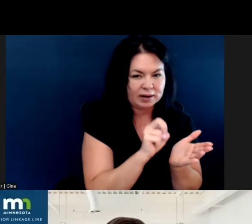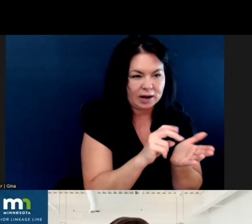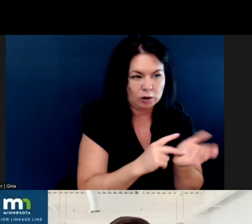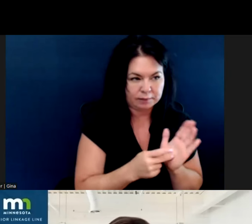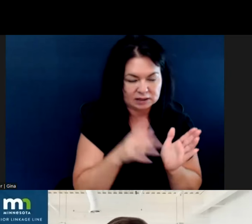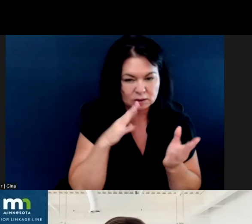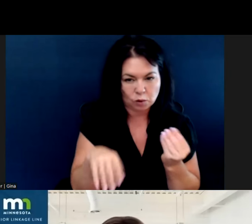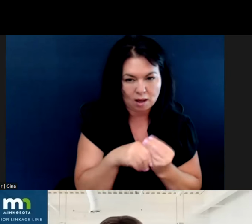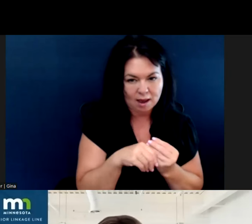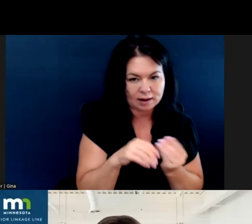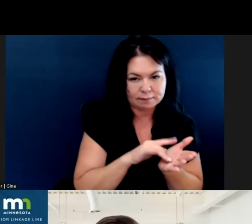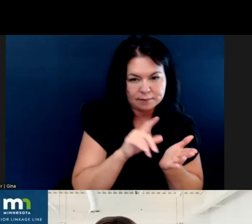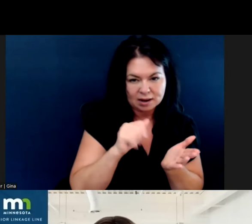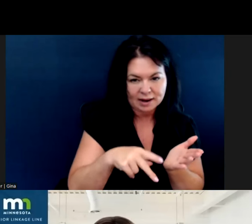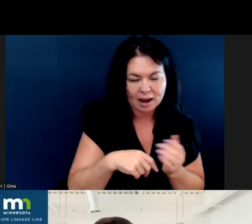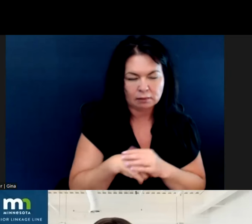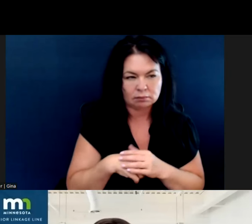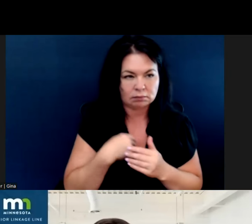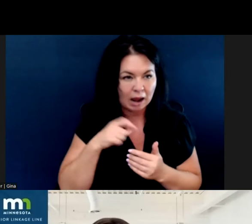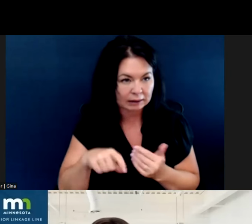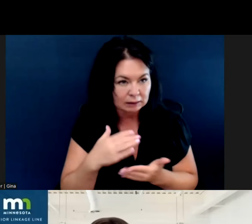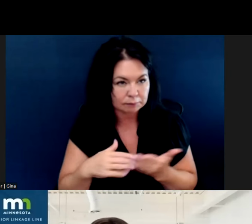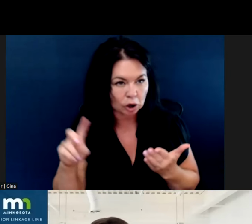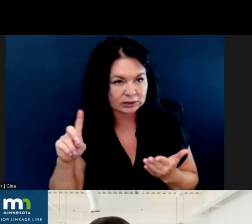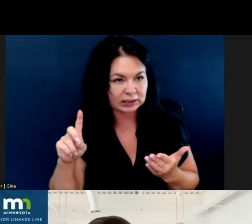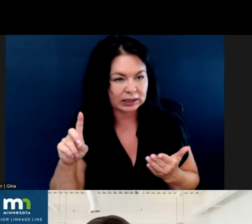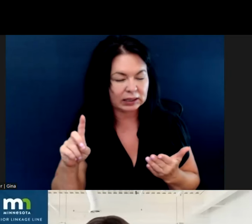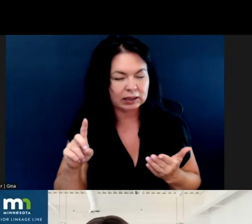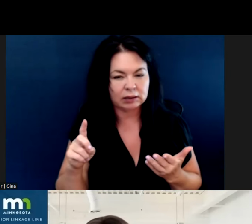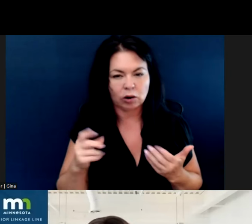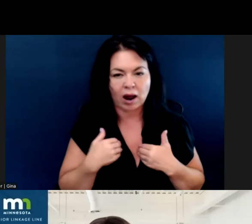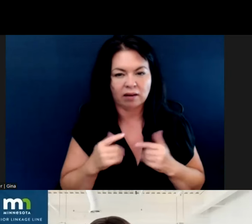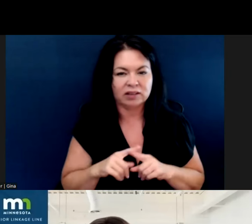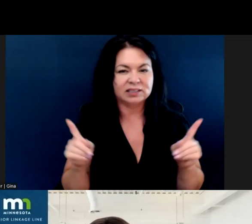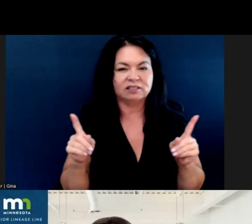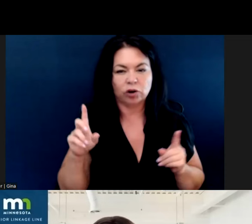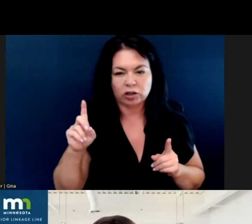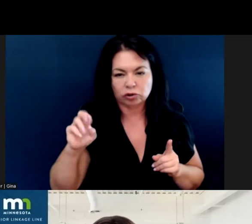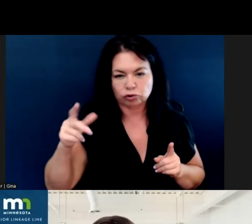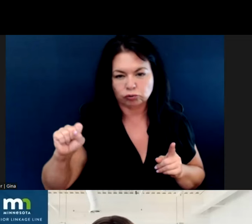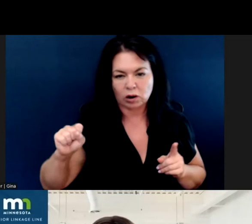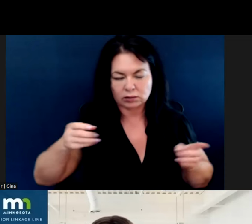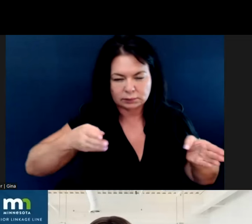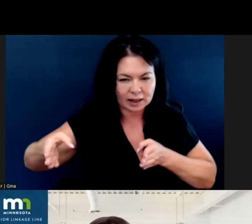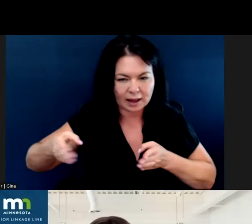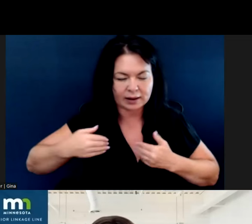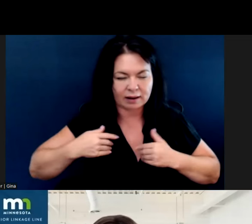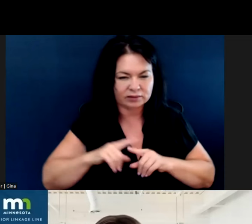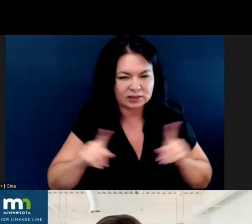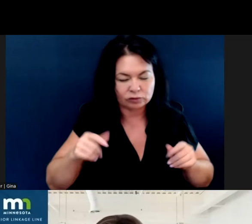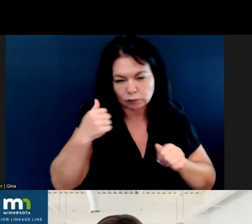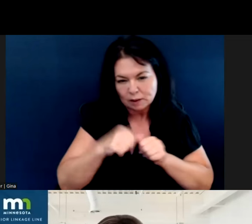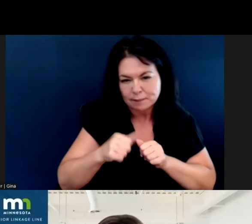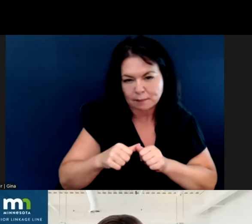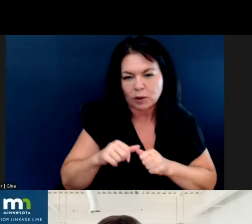Do you need Part D, or do you have a different creditable drug plan? Remember, as Kelly mentioned, if you